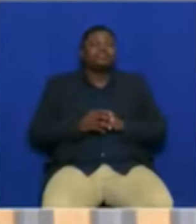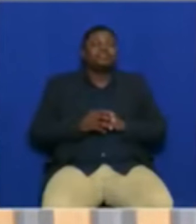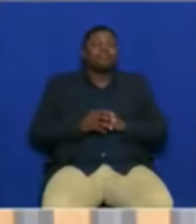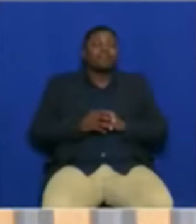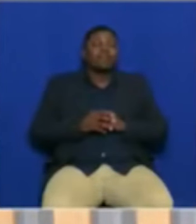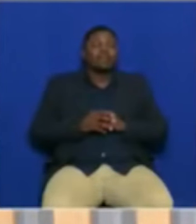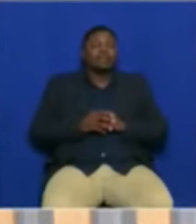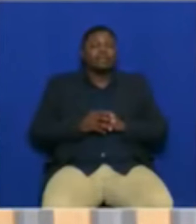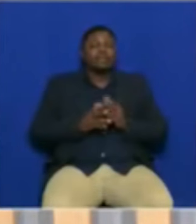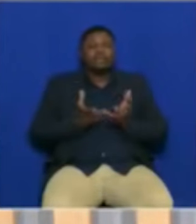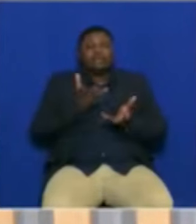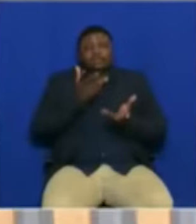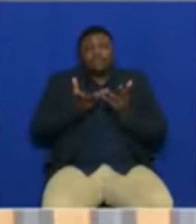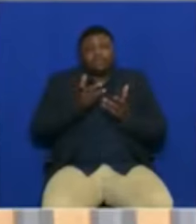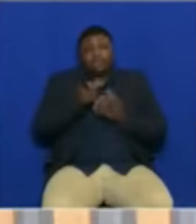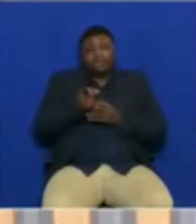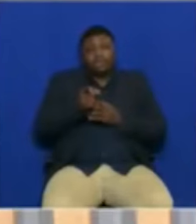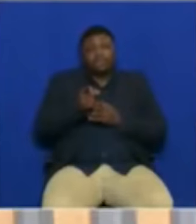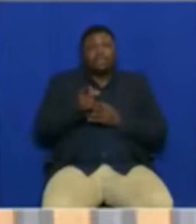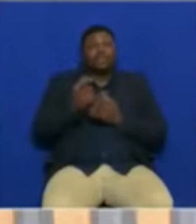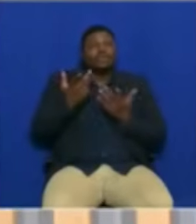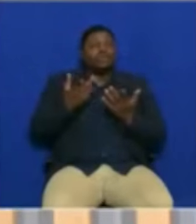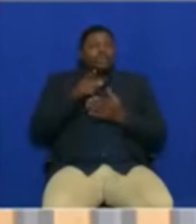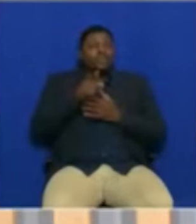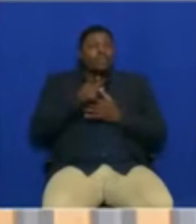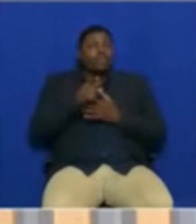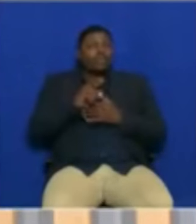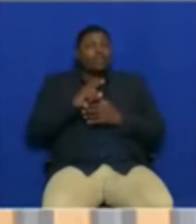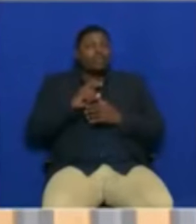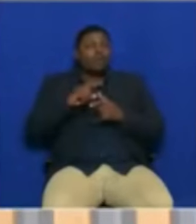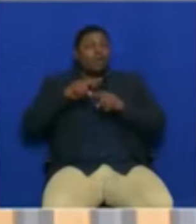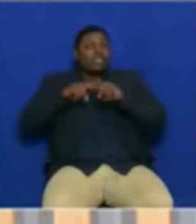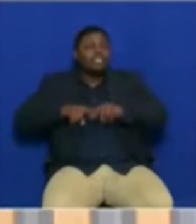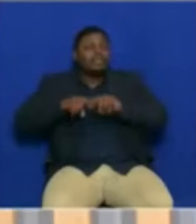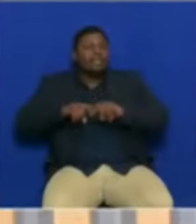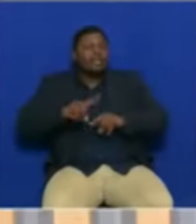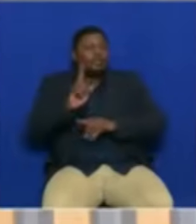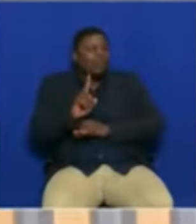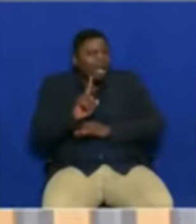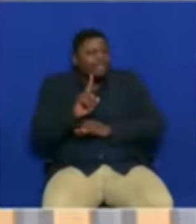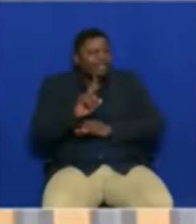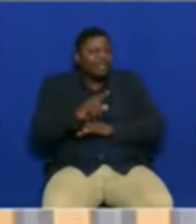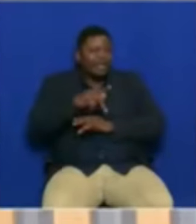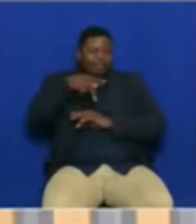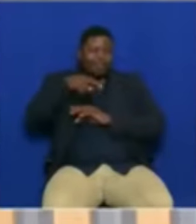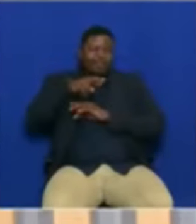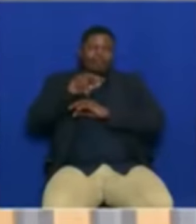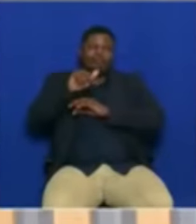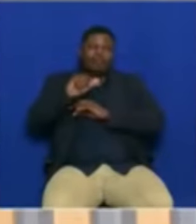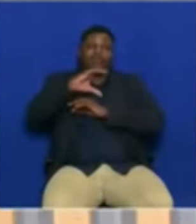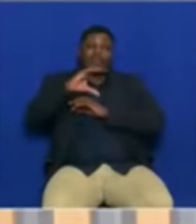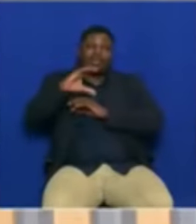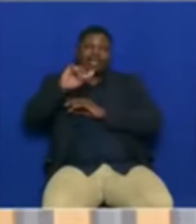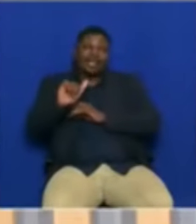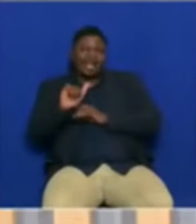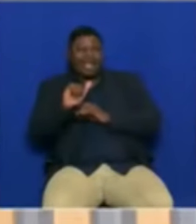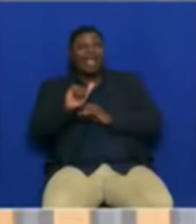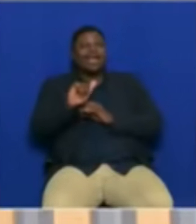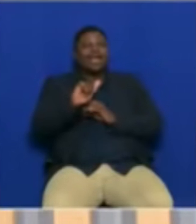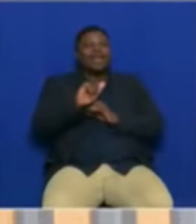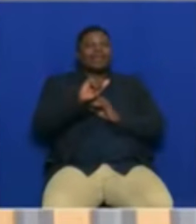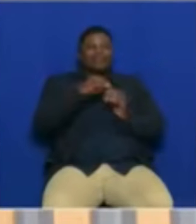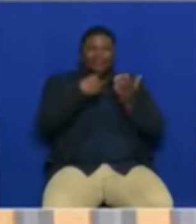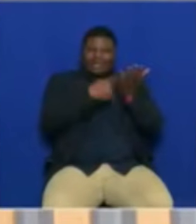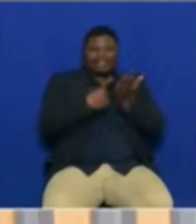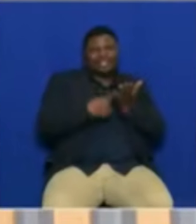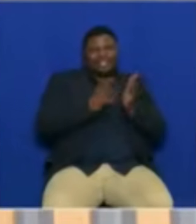place reliance solely on PRECA for these charges, because that's the only legal framework you're discussing. I just want